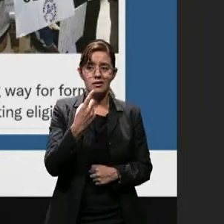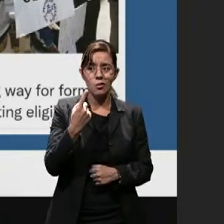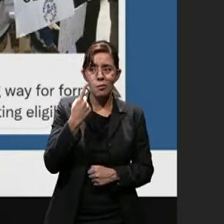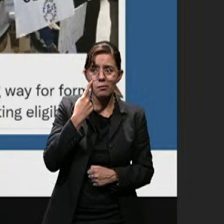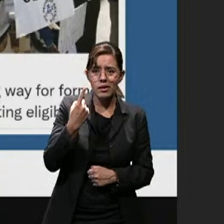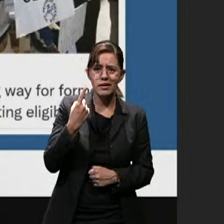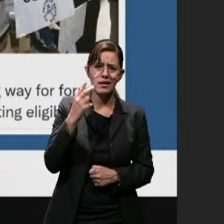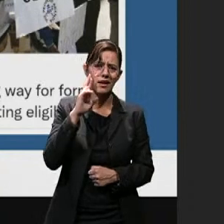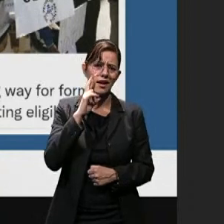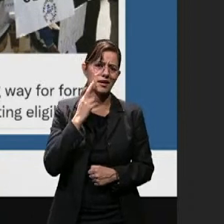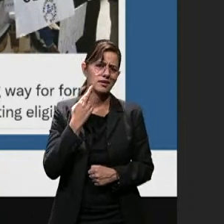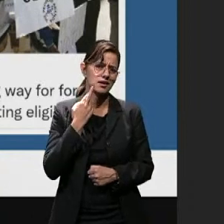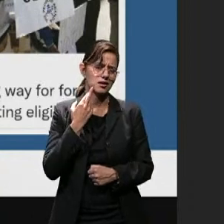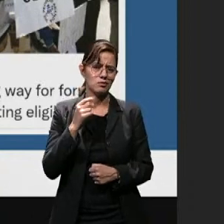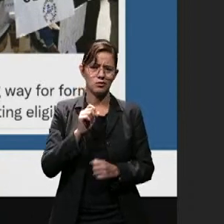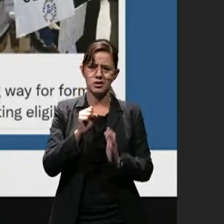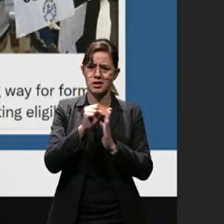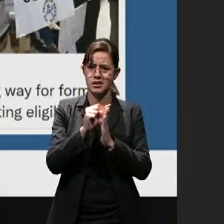our